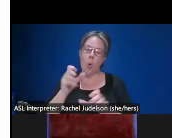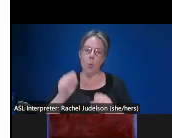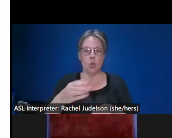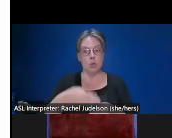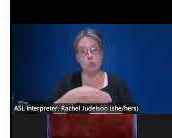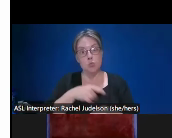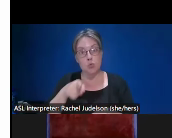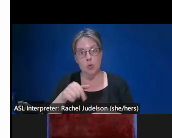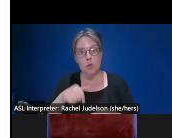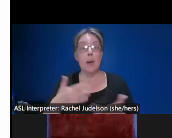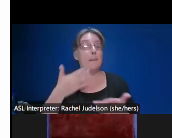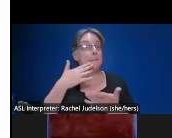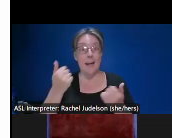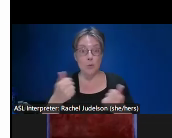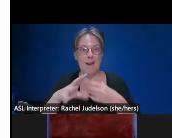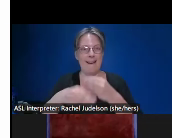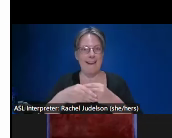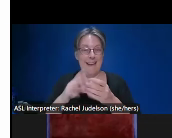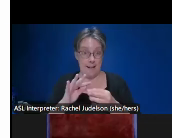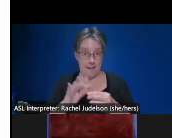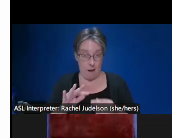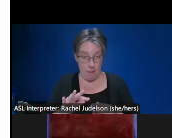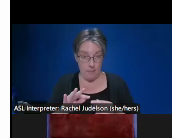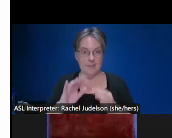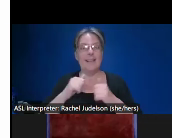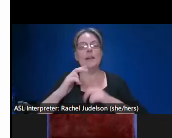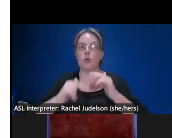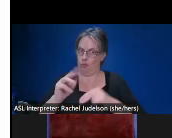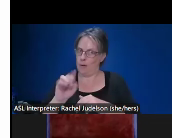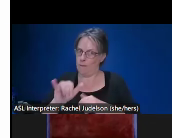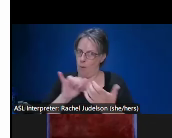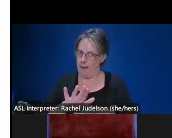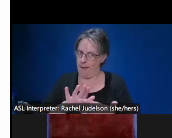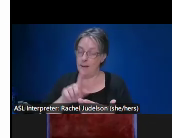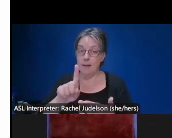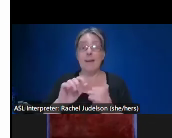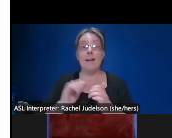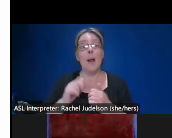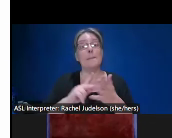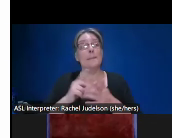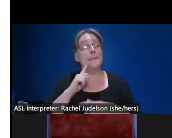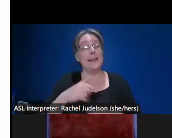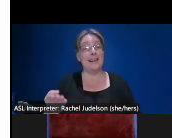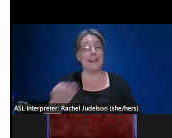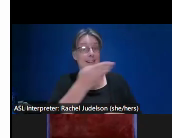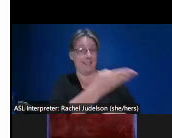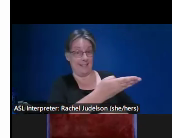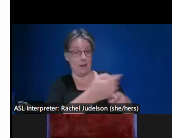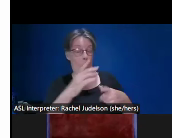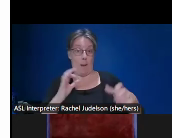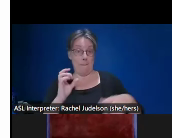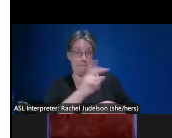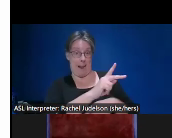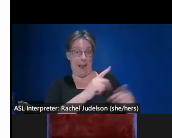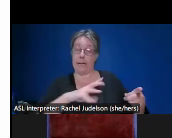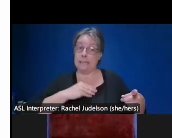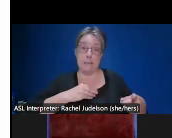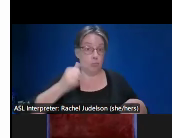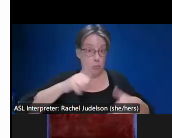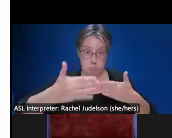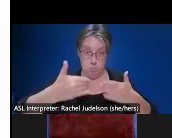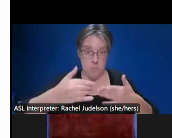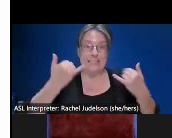be best if you could put it in the comment section in some sort of constructive way, so that the author, whether accepted or rejected, they'll see